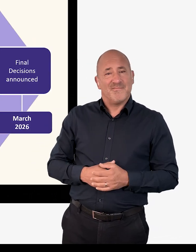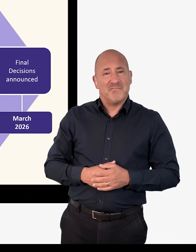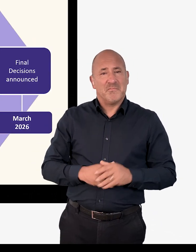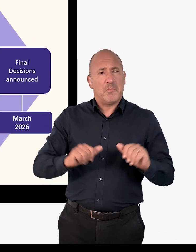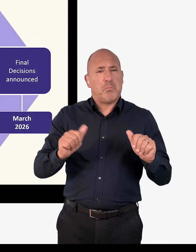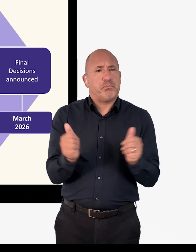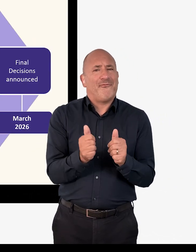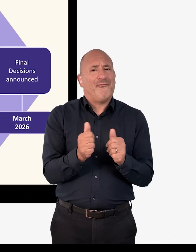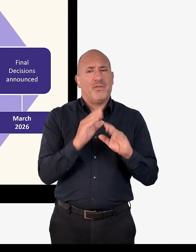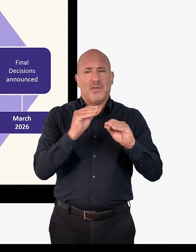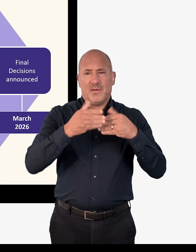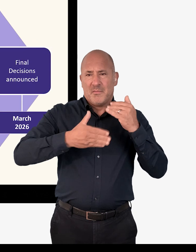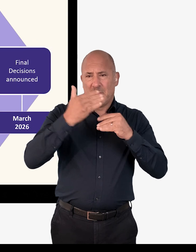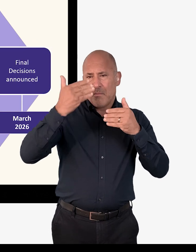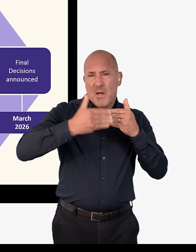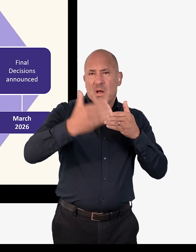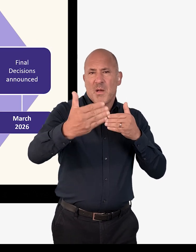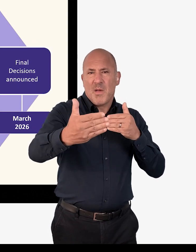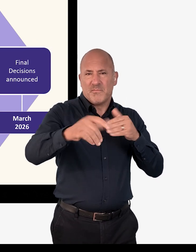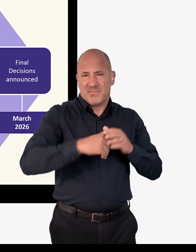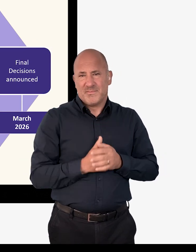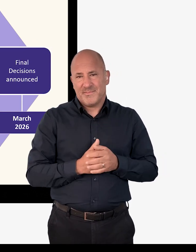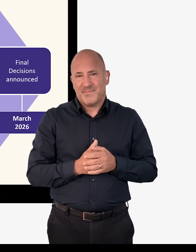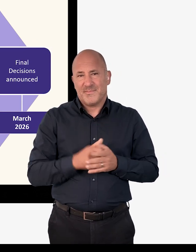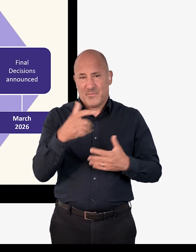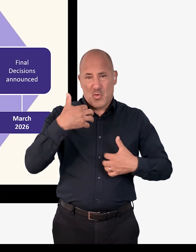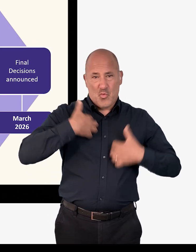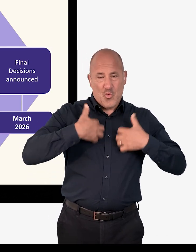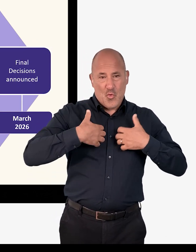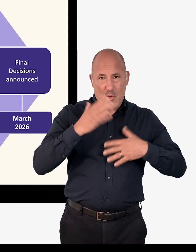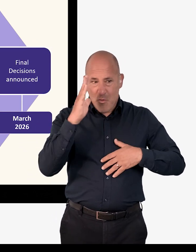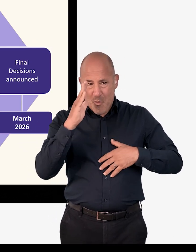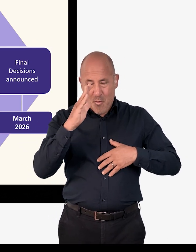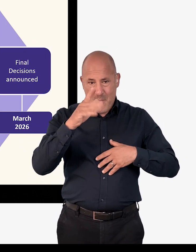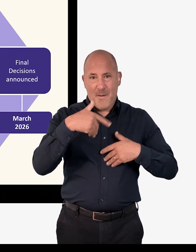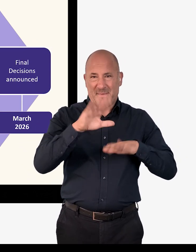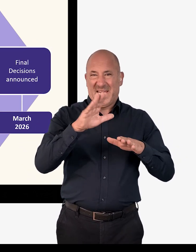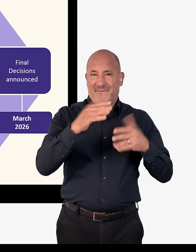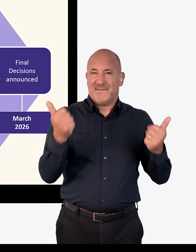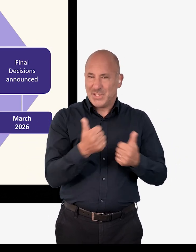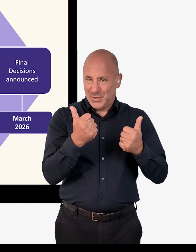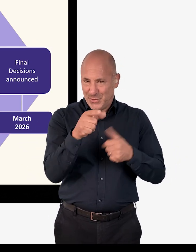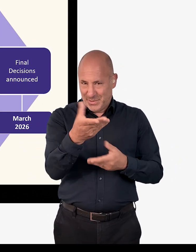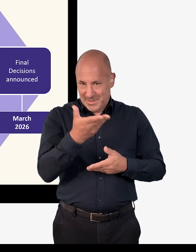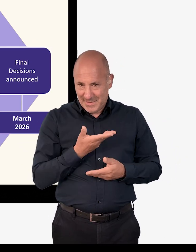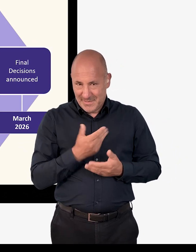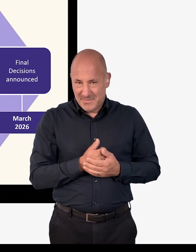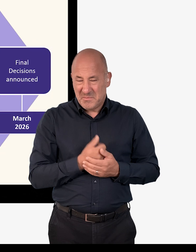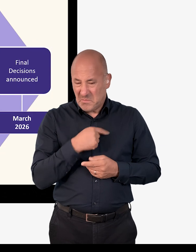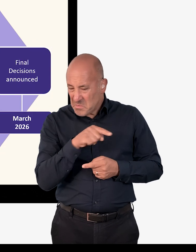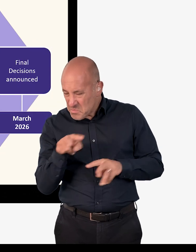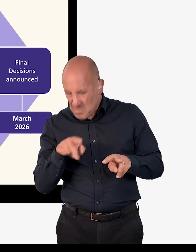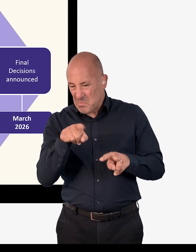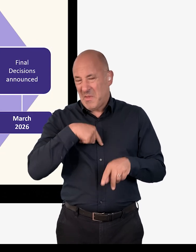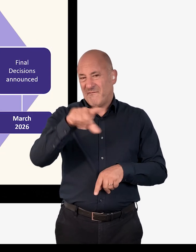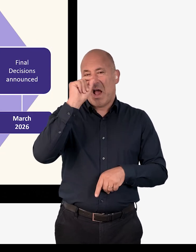Here is a brief recap of the timeline. The expressions of interest stage has now been completed, and for those